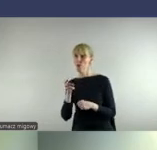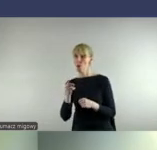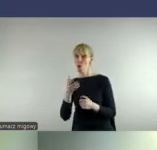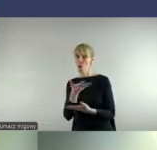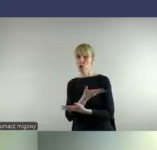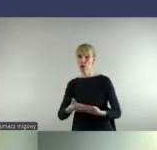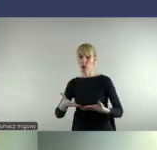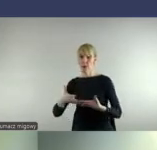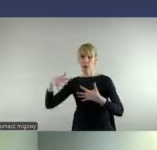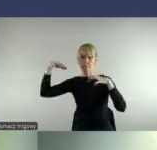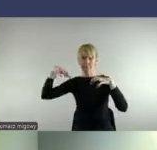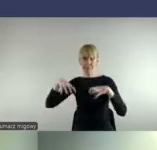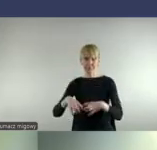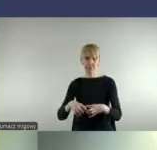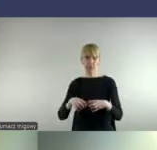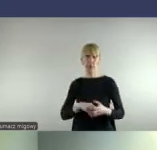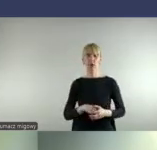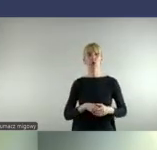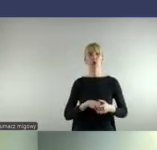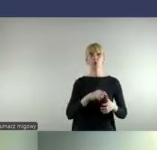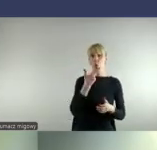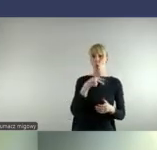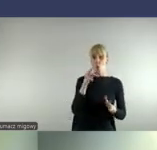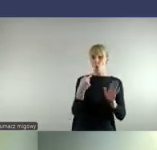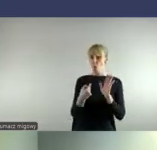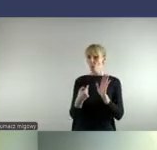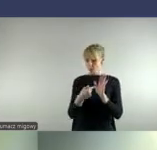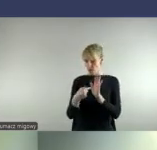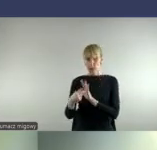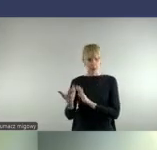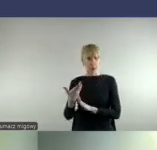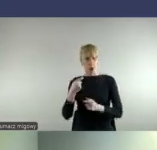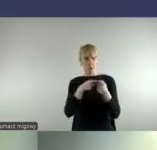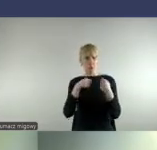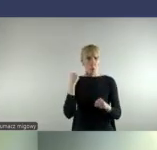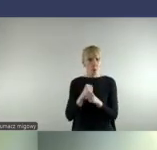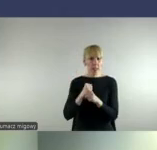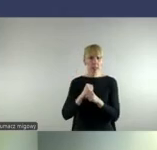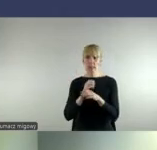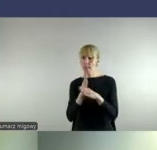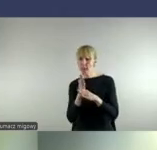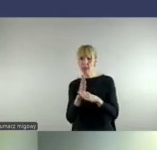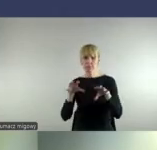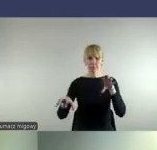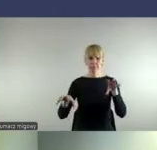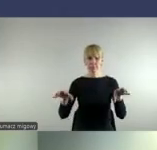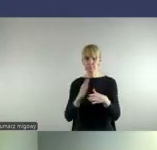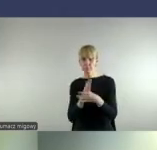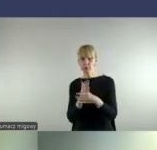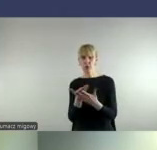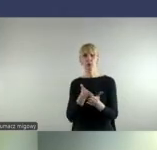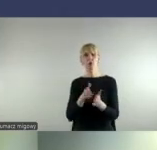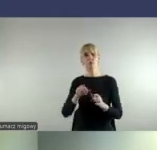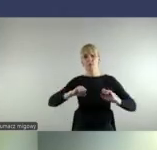highlighted the need for this cross-sector collaboration to strengthen preparedness. But simply put,